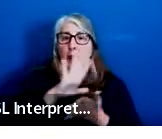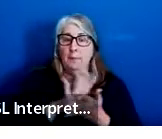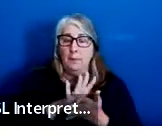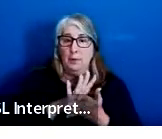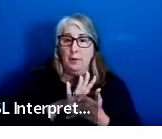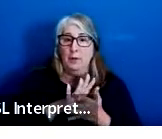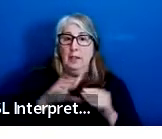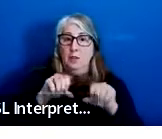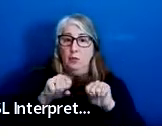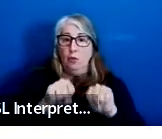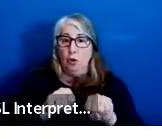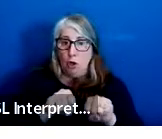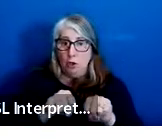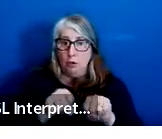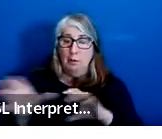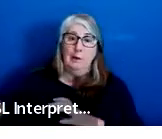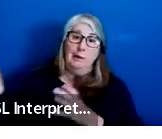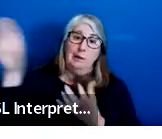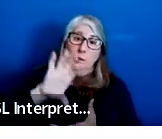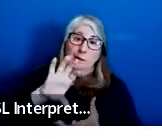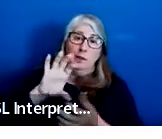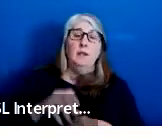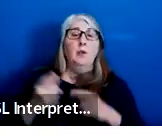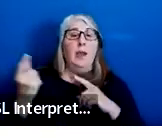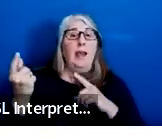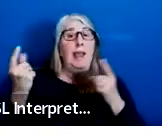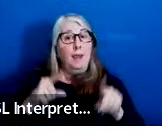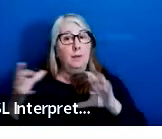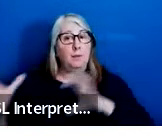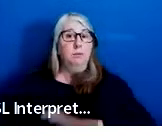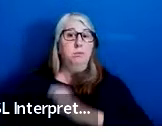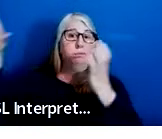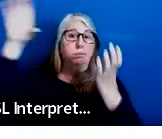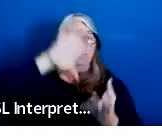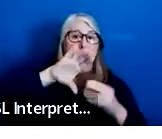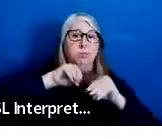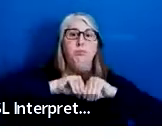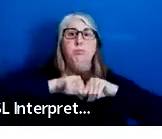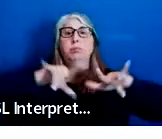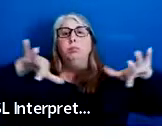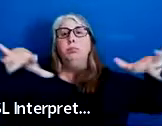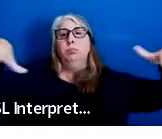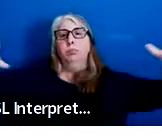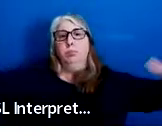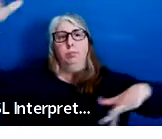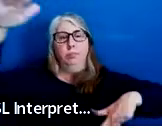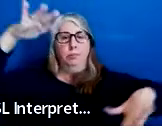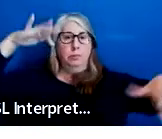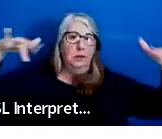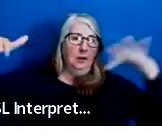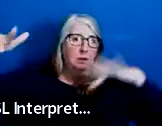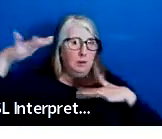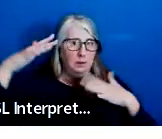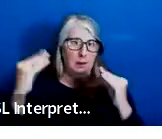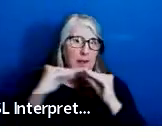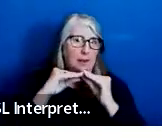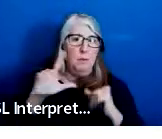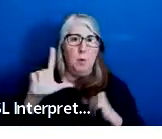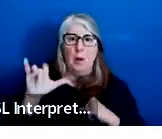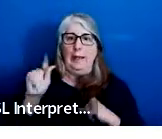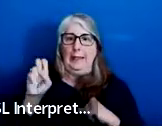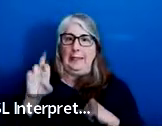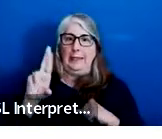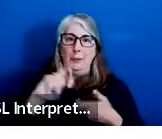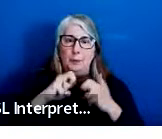into a cart, because when they go to empty it, it will blow down the street, and then we have an additional littering problem in